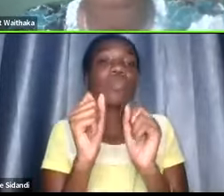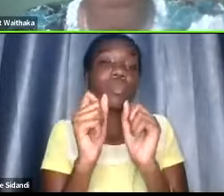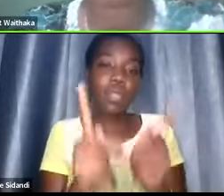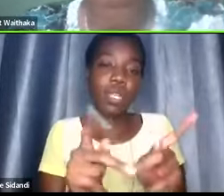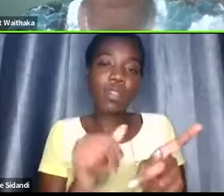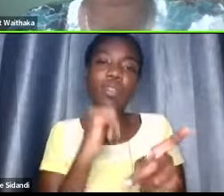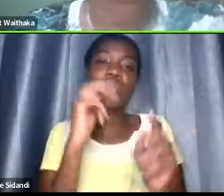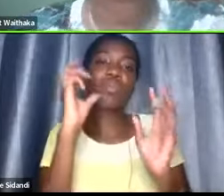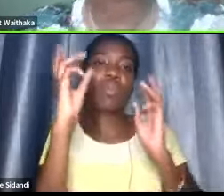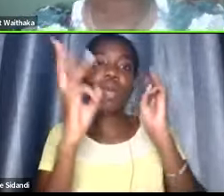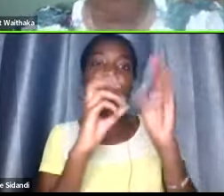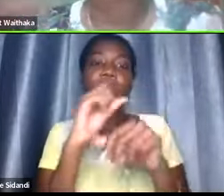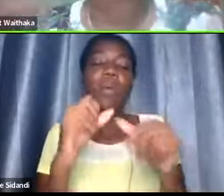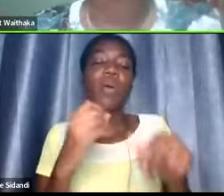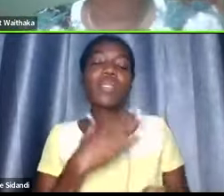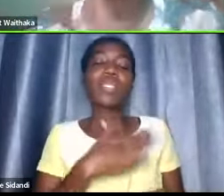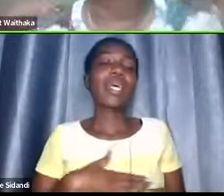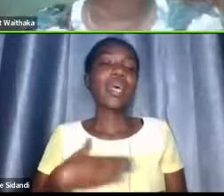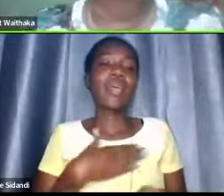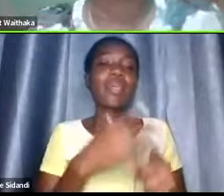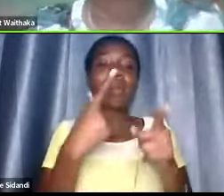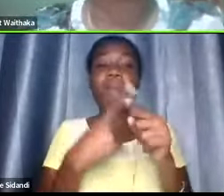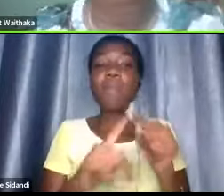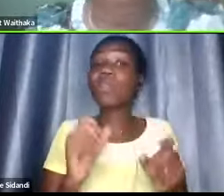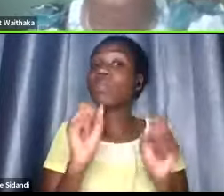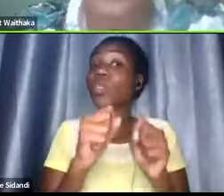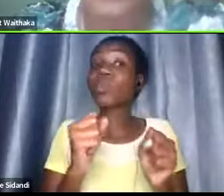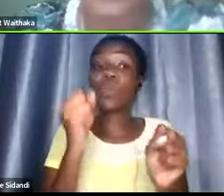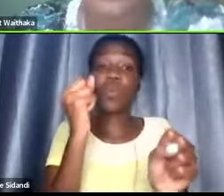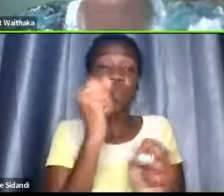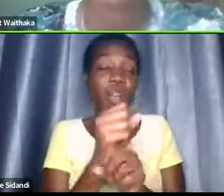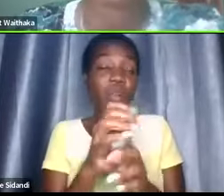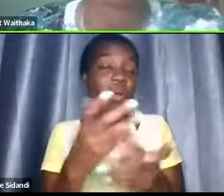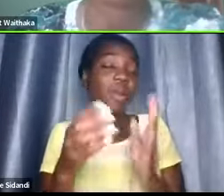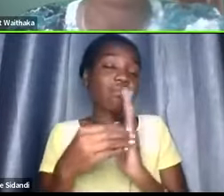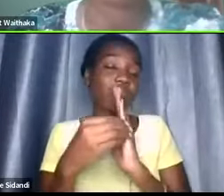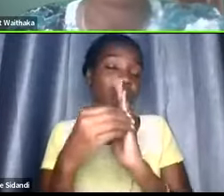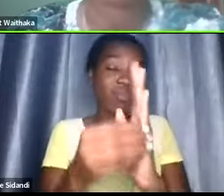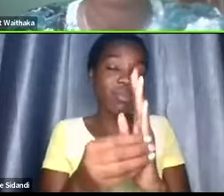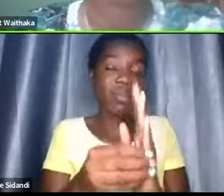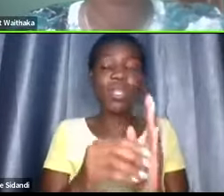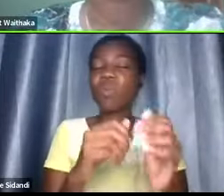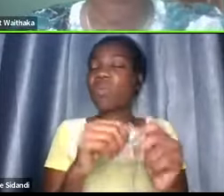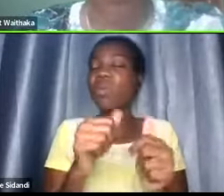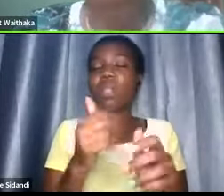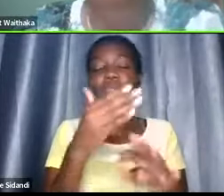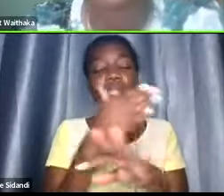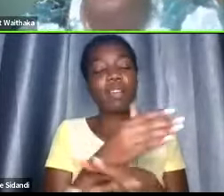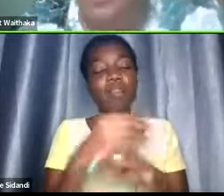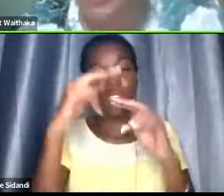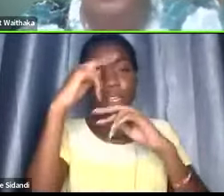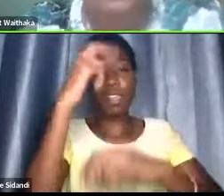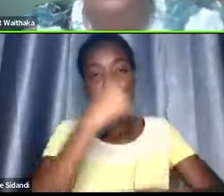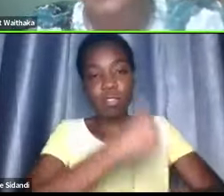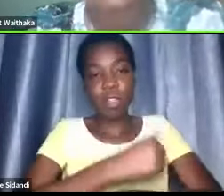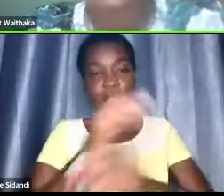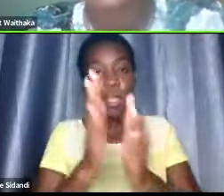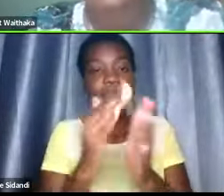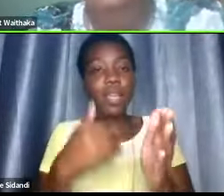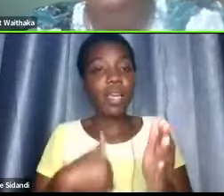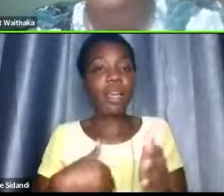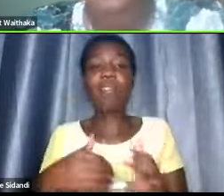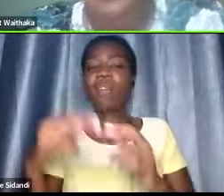that. Creativity may not, but you will work. It can actually be guided quite well after secondary school. And there are very many secondary schools that you can